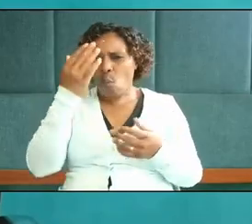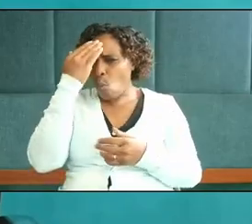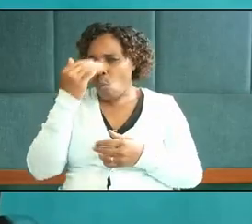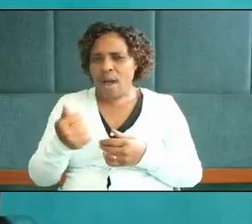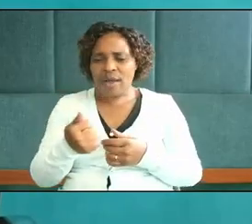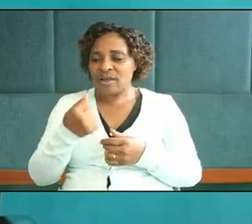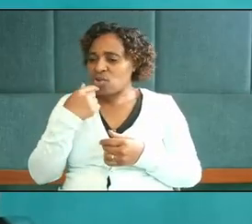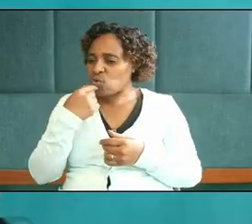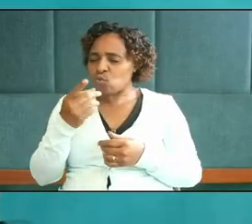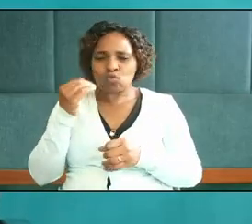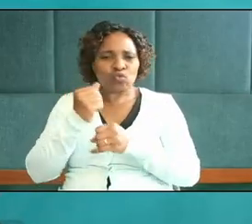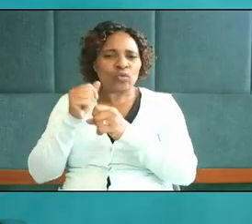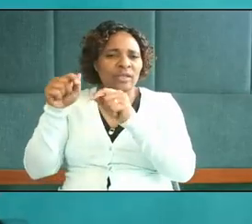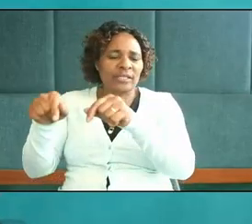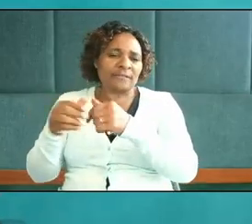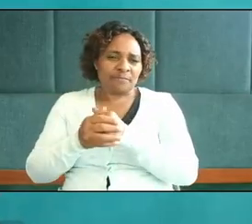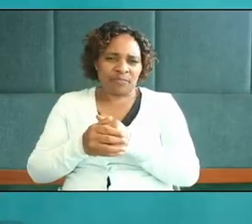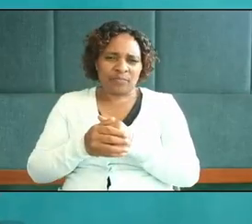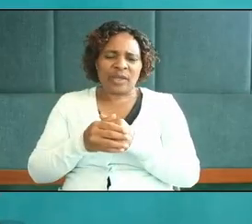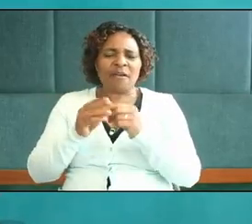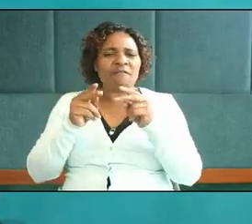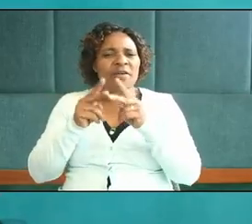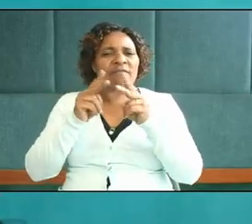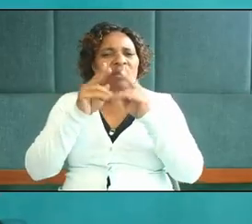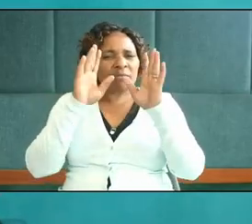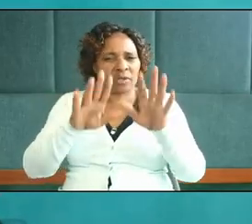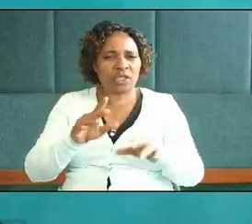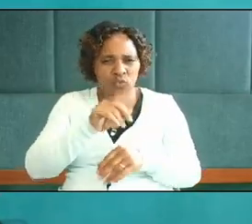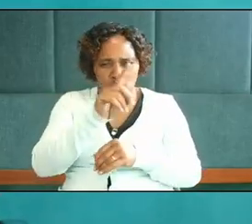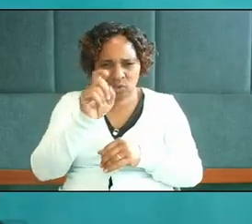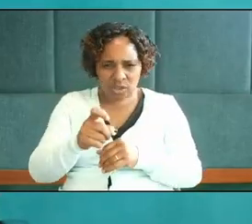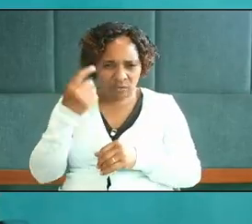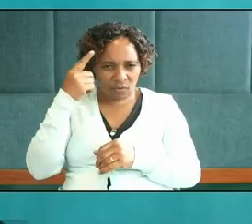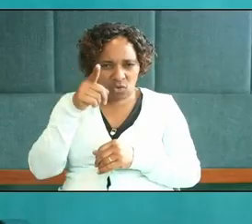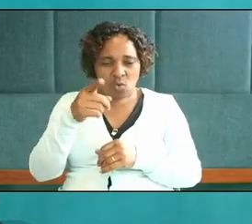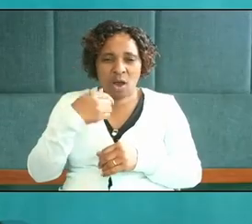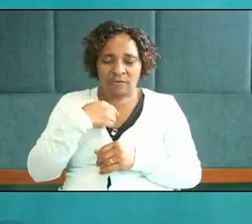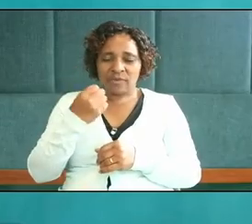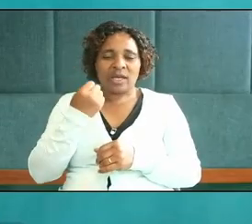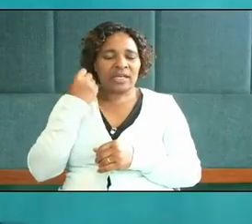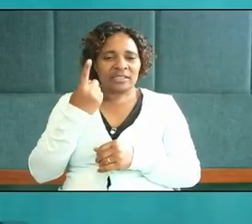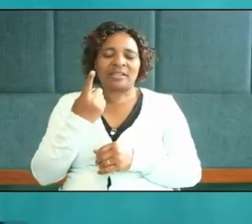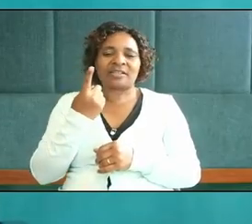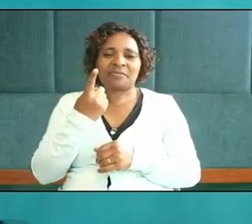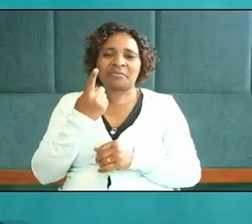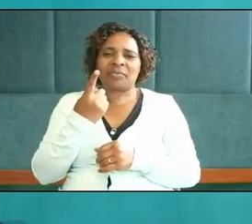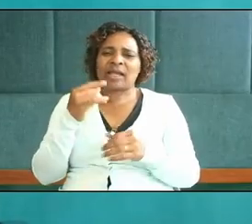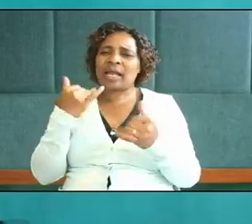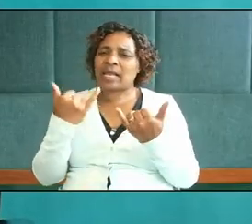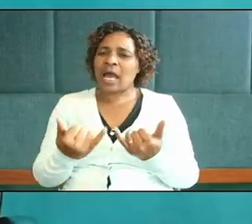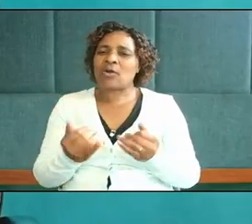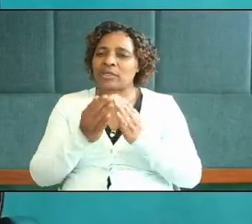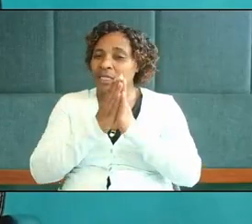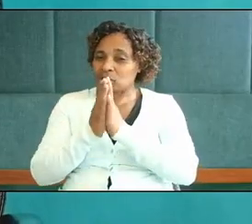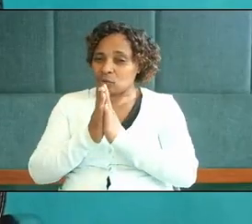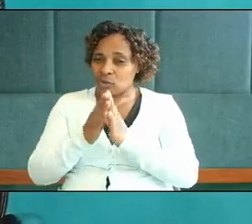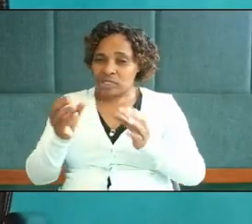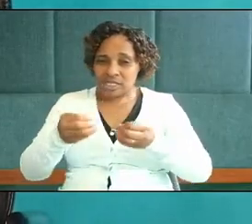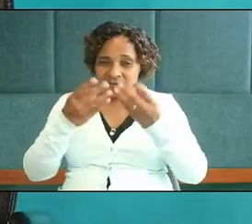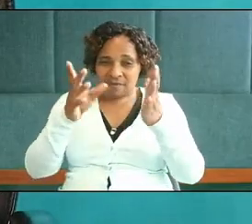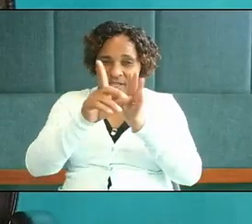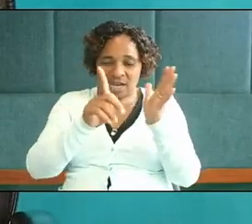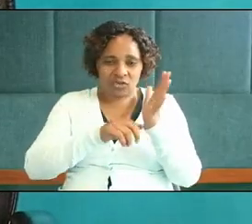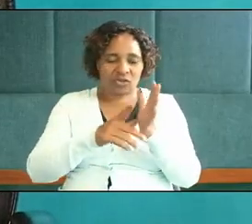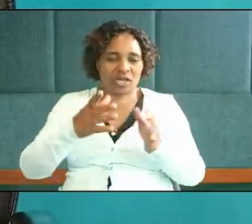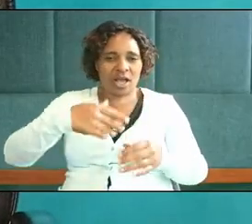I being told not to do this? So it's important to question for you to have an understanding of that. Now there's a short story that is given in our